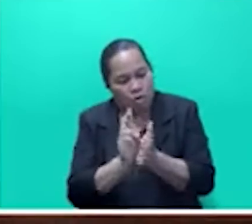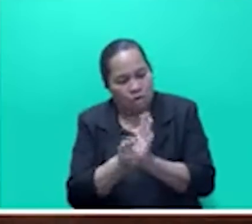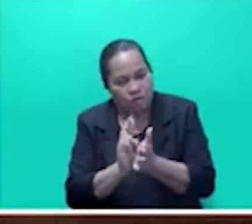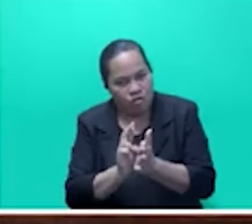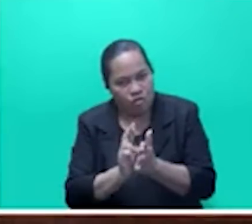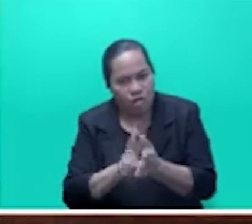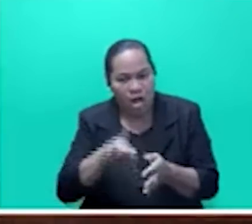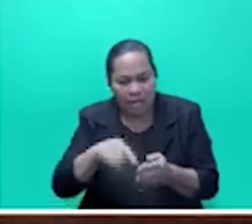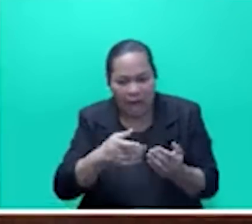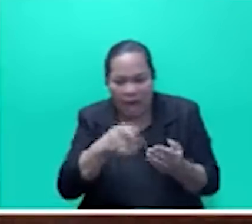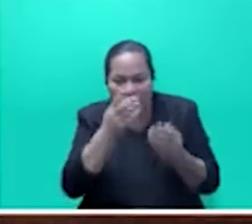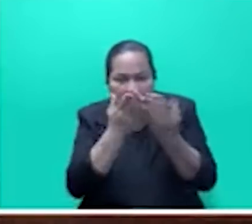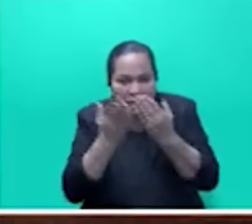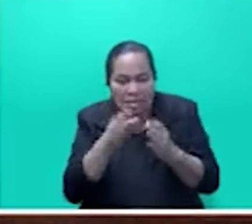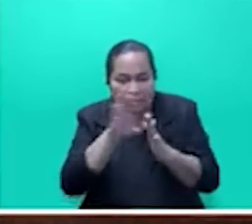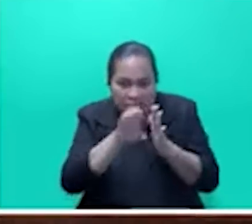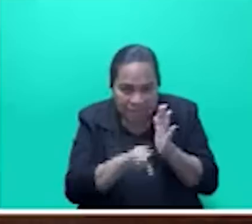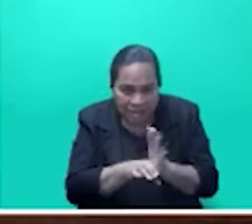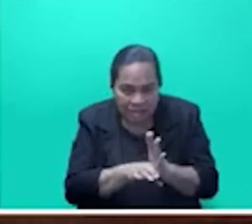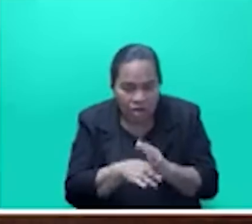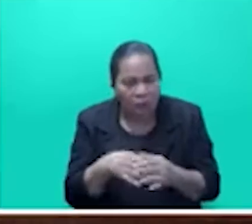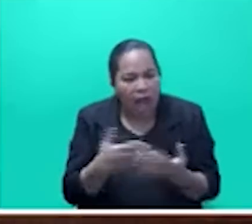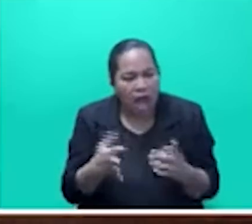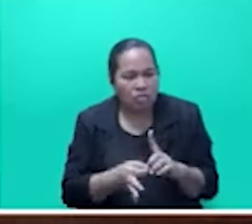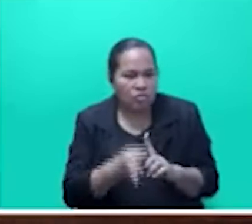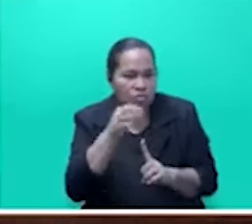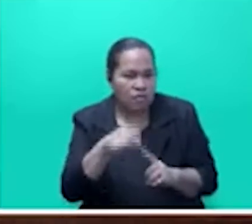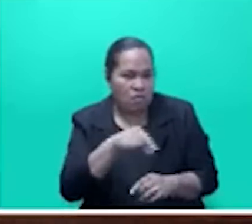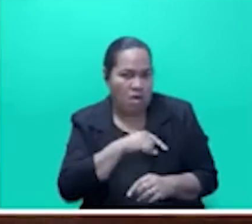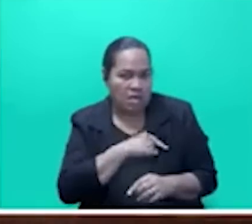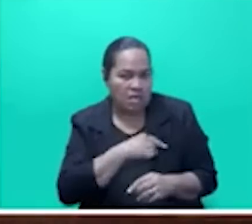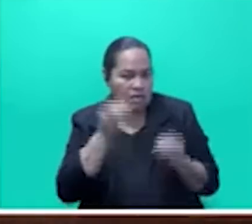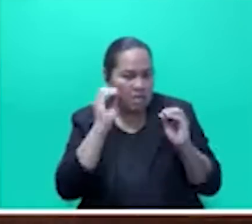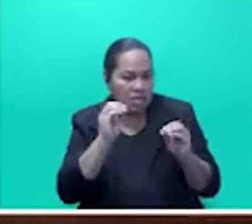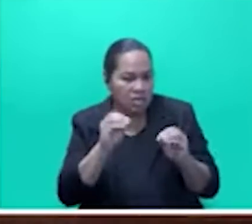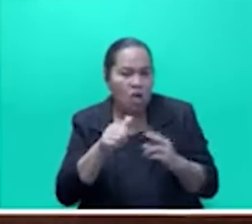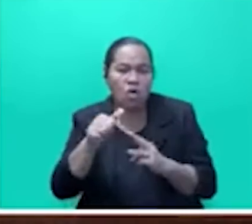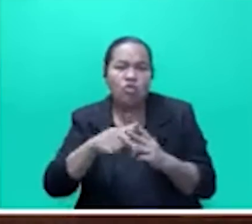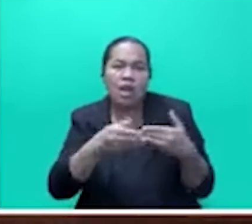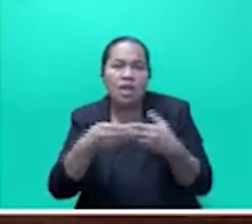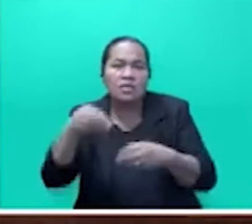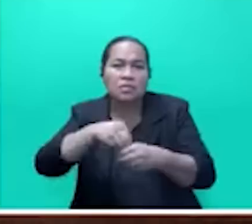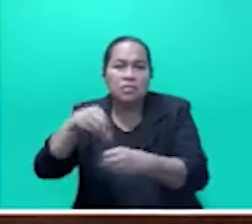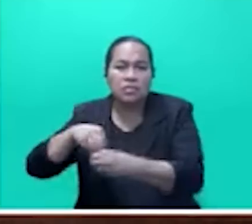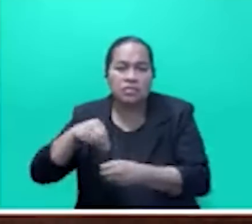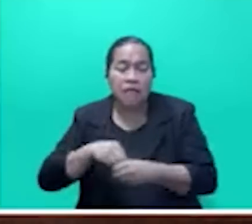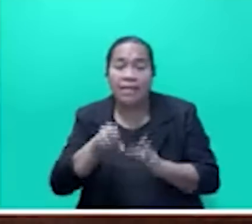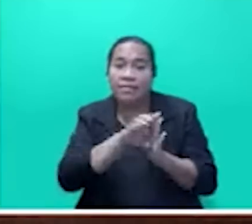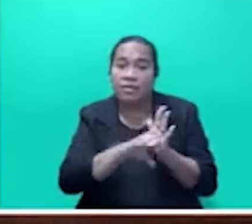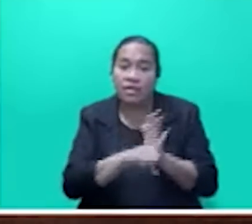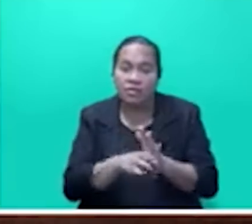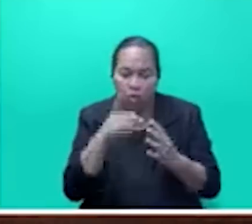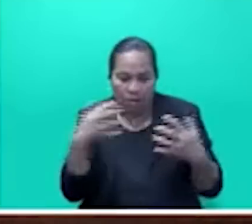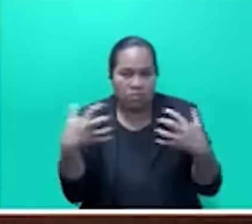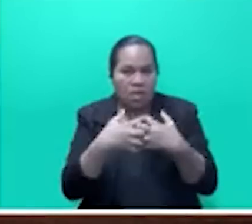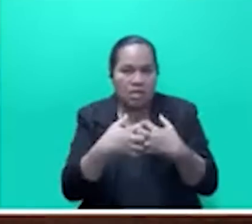make recommendations for the improvement in the quality of teaching and leadership of our school system and the curriculum to meet the needs of our